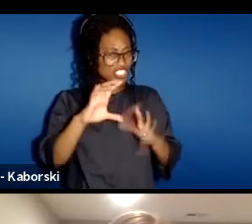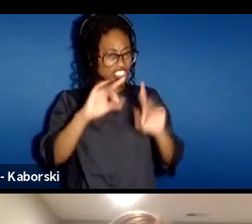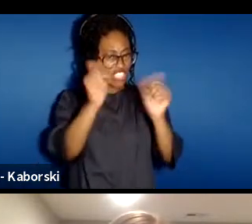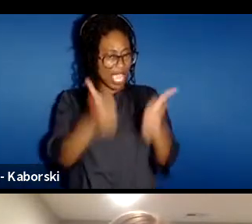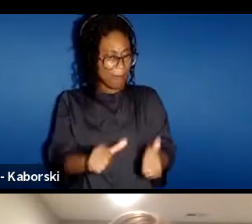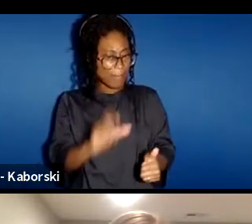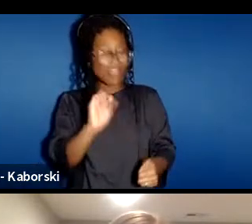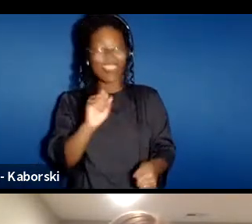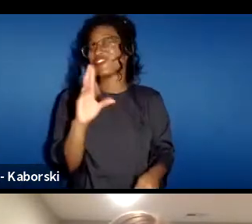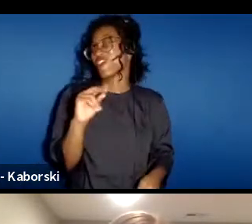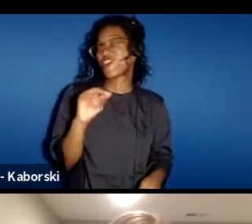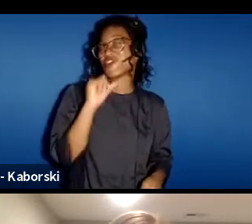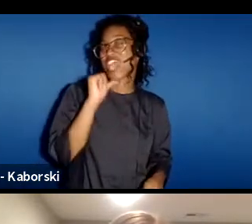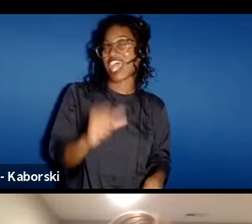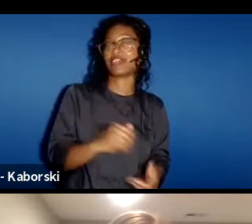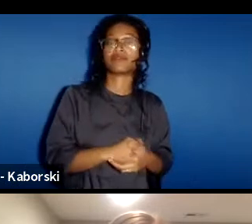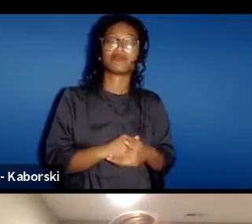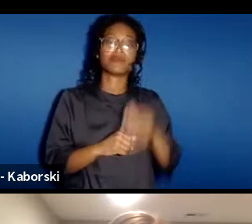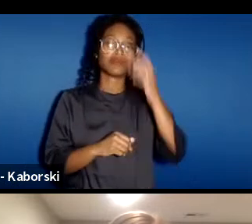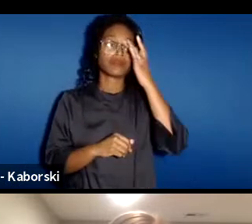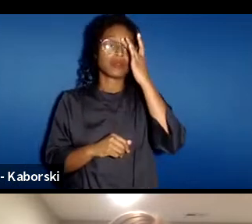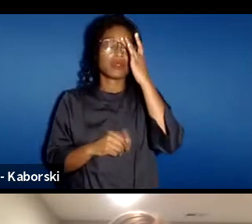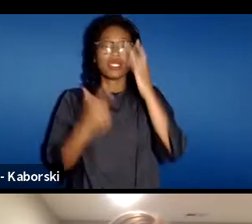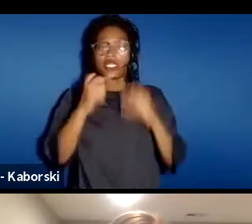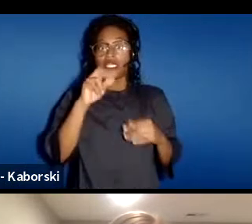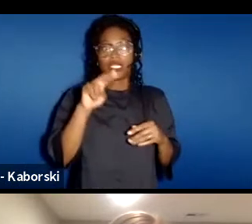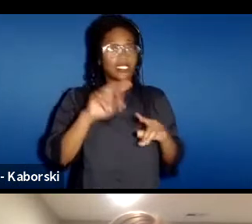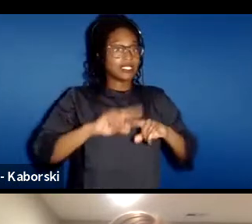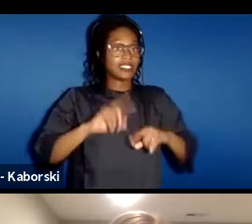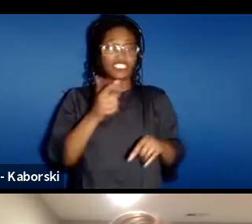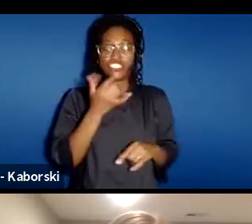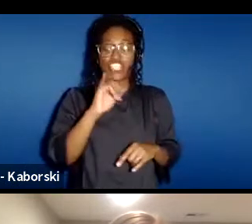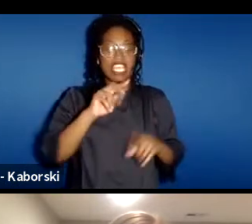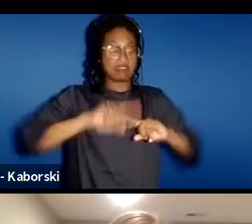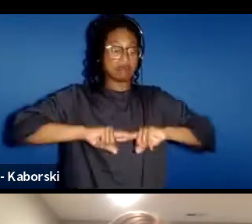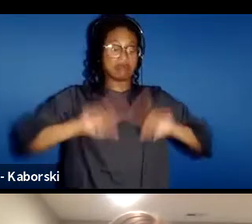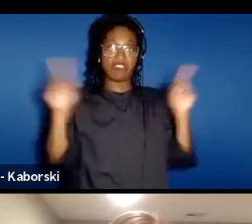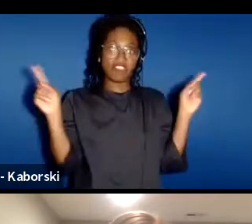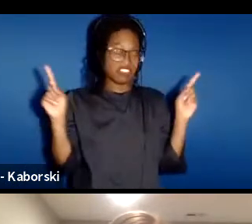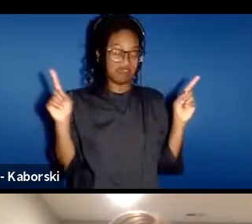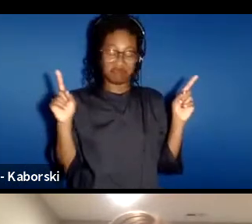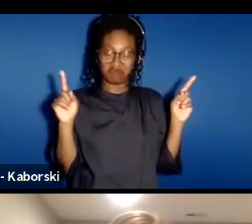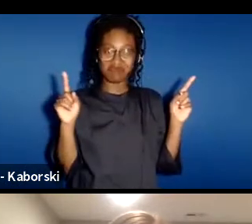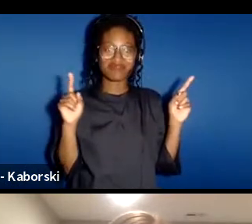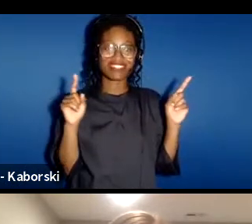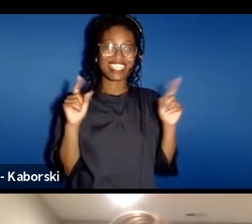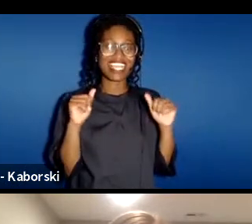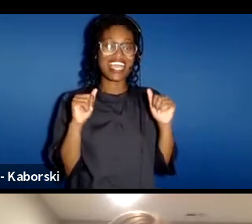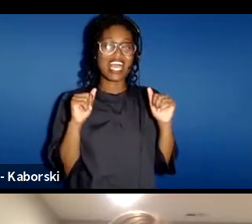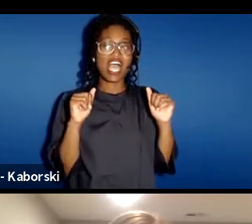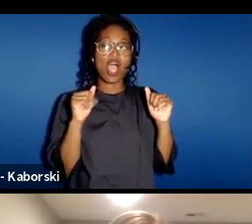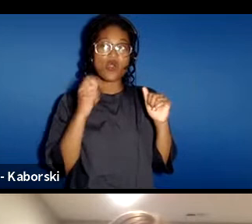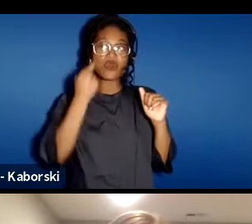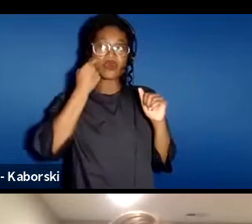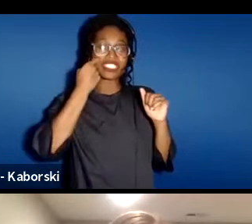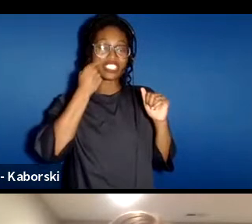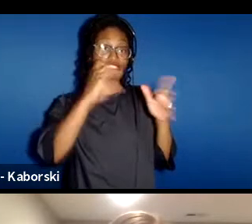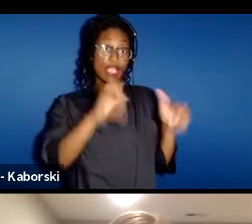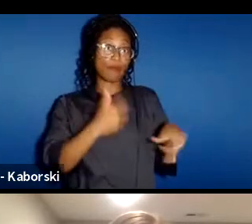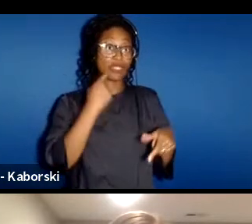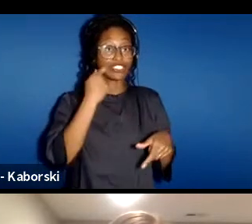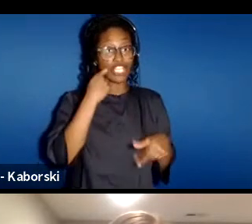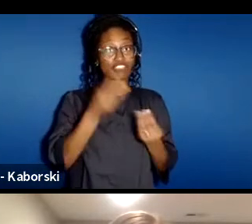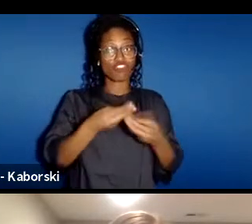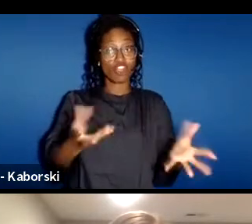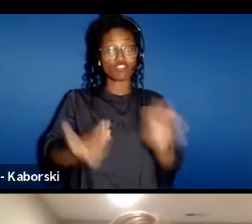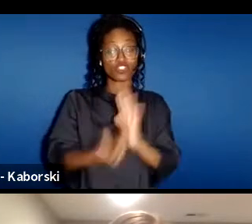not. The gin is a completely different shape. We're just now launching a new product, which